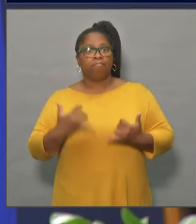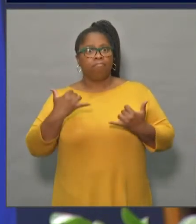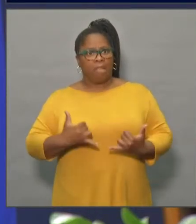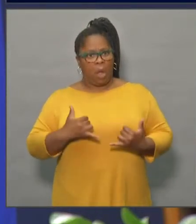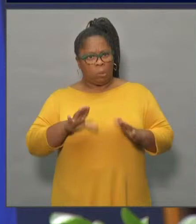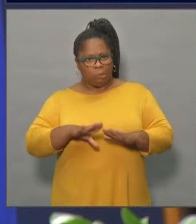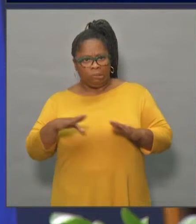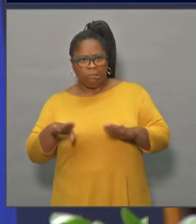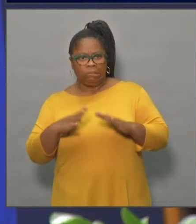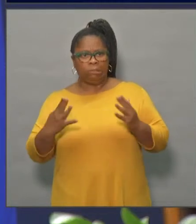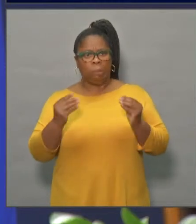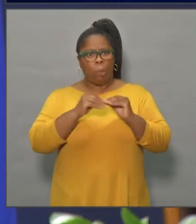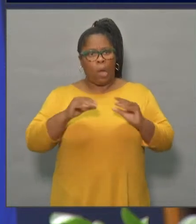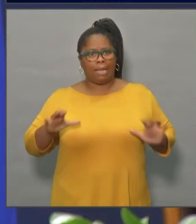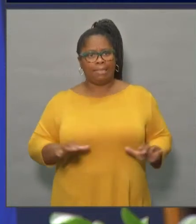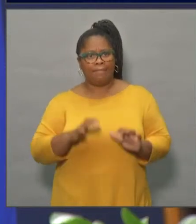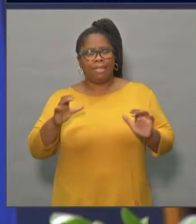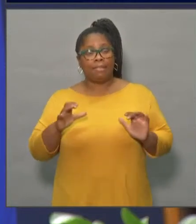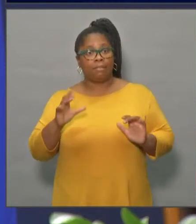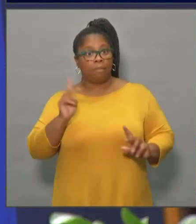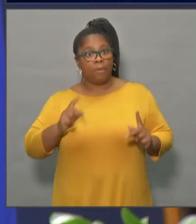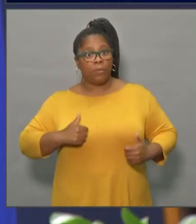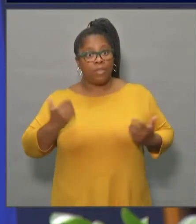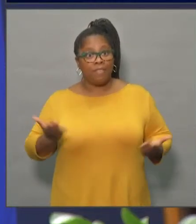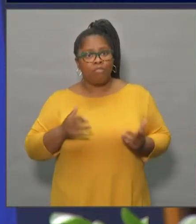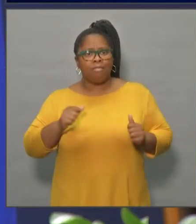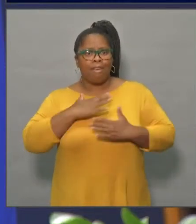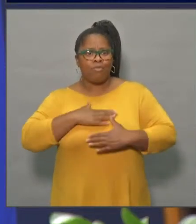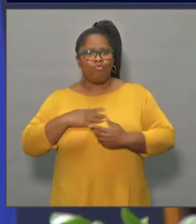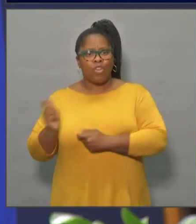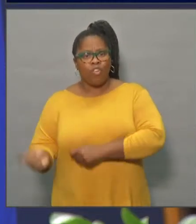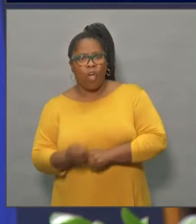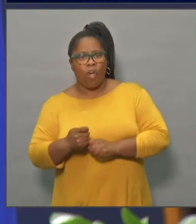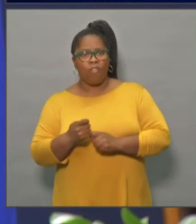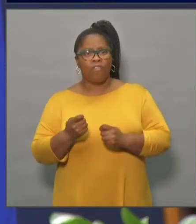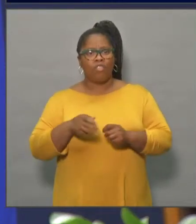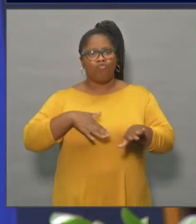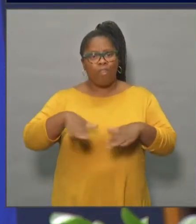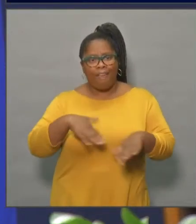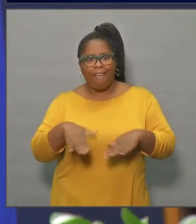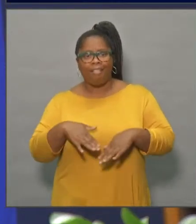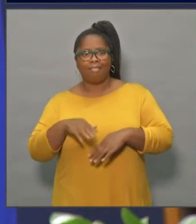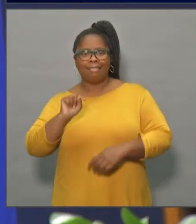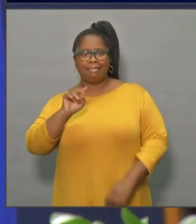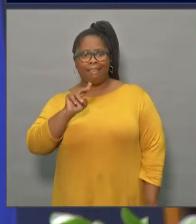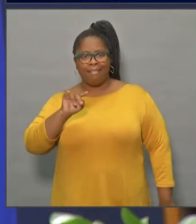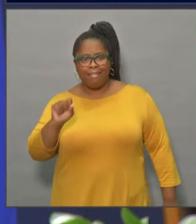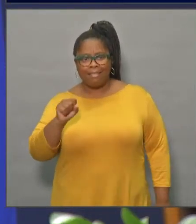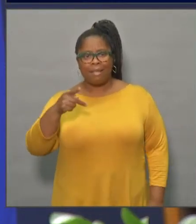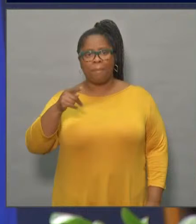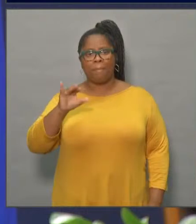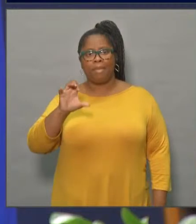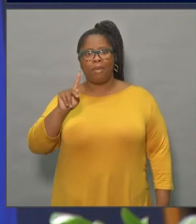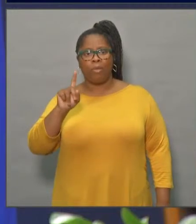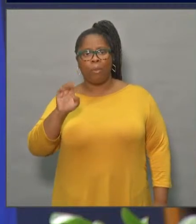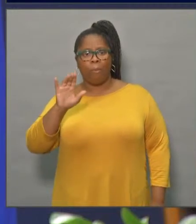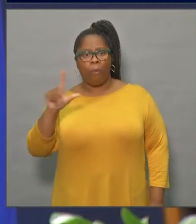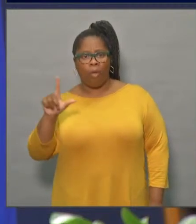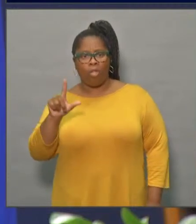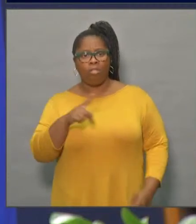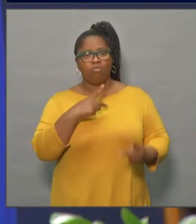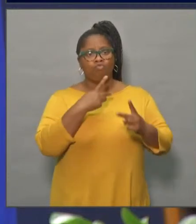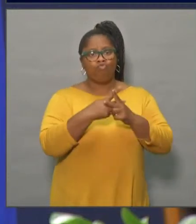activities. Residents are welcome to enjoy golf, trails, tennis, pickleball, trap and skeet,